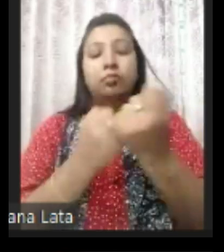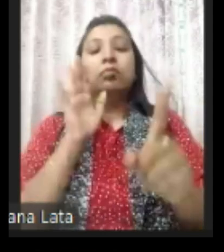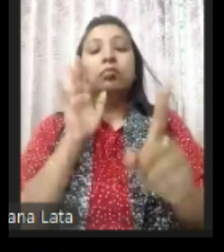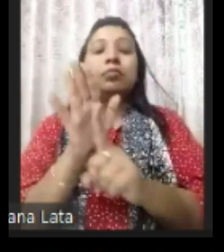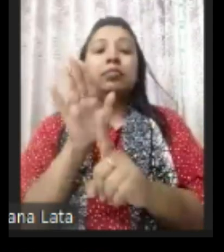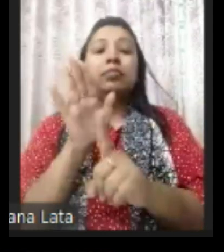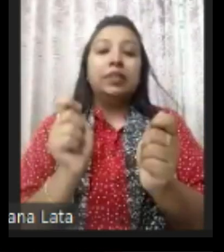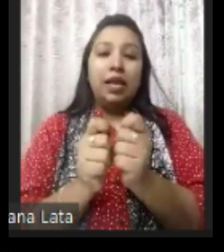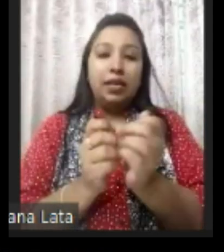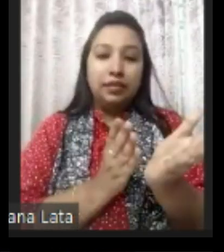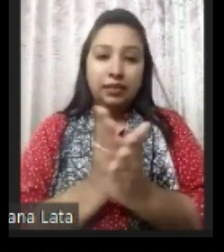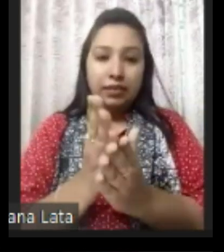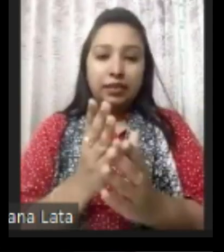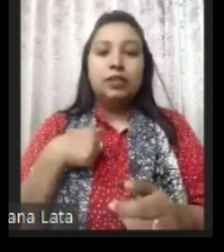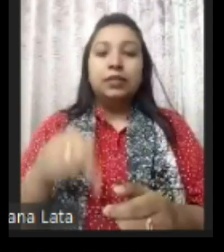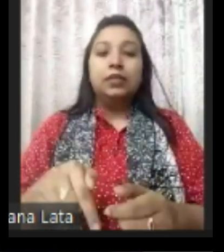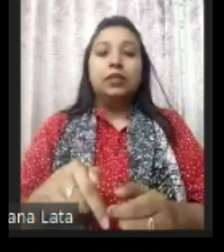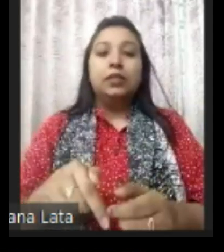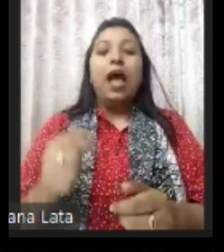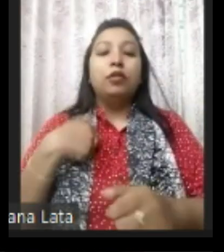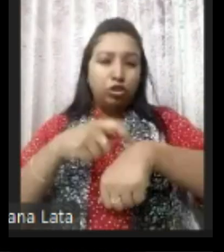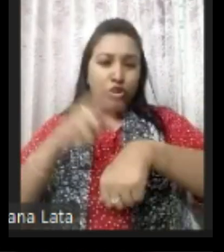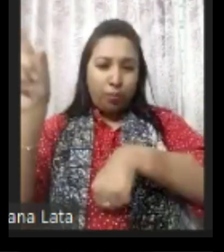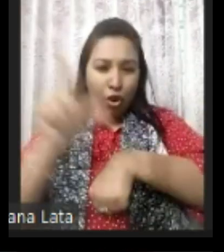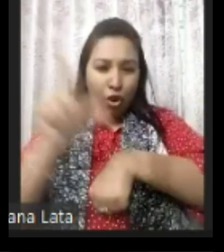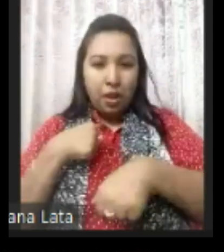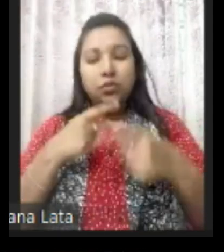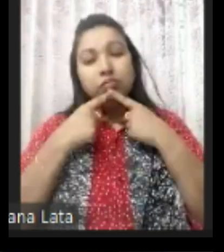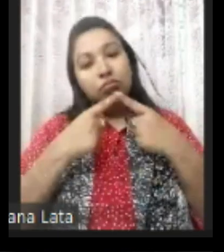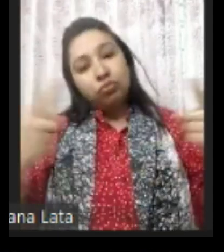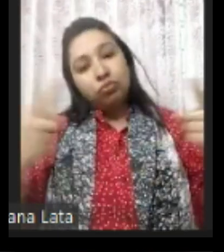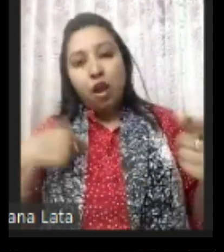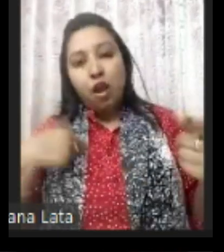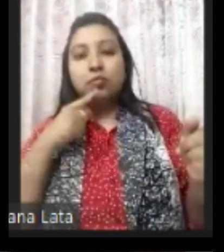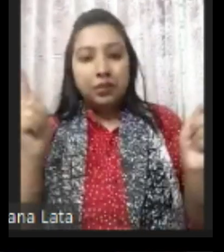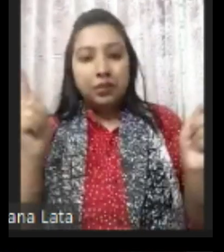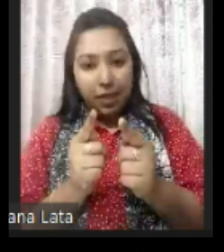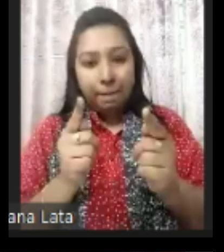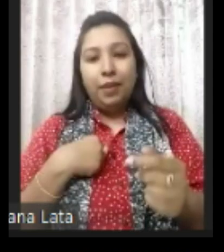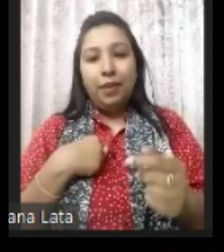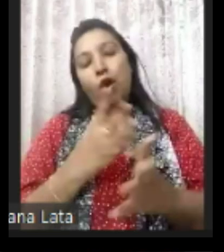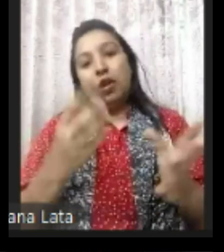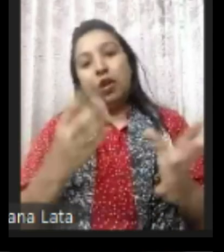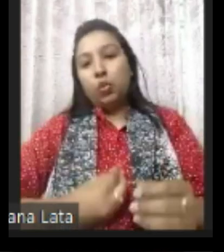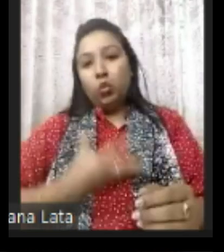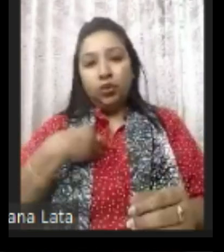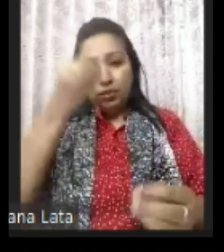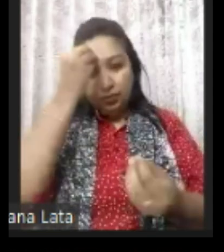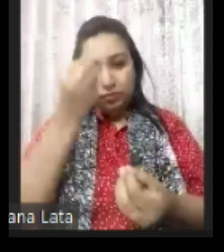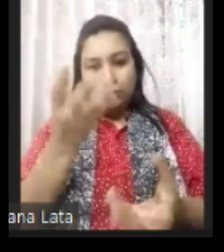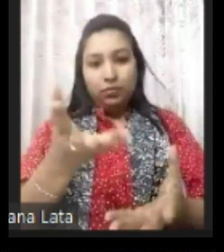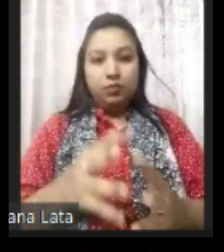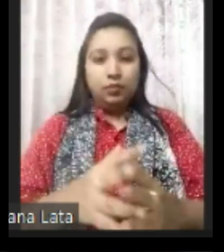to talk much about the work that I have been doing, but I'm happy to address any questions. Thank you. That's